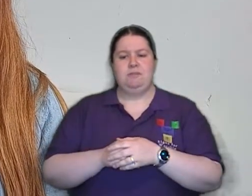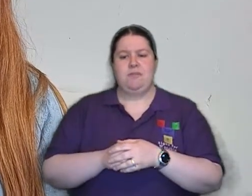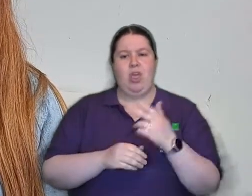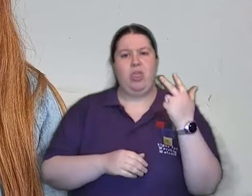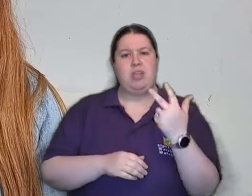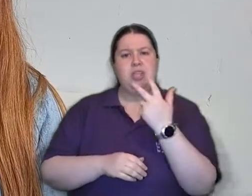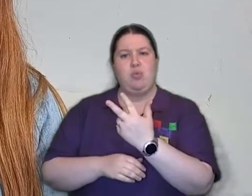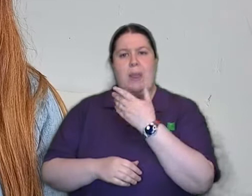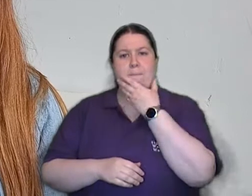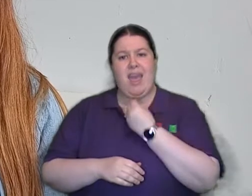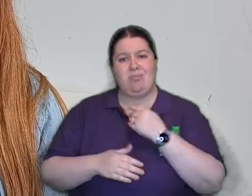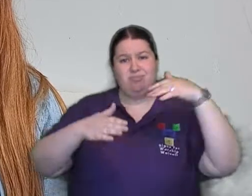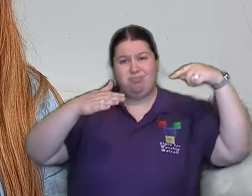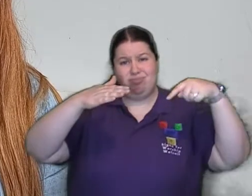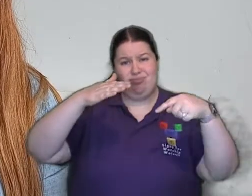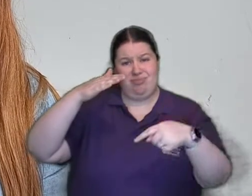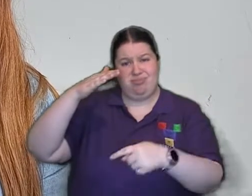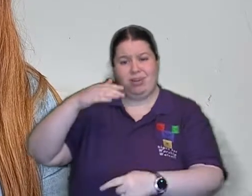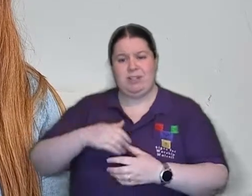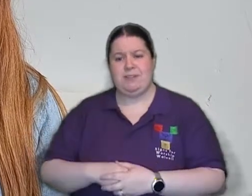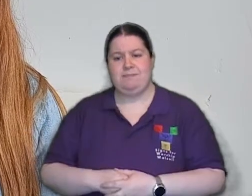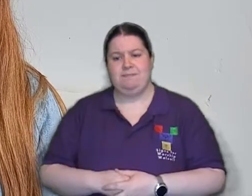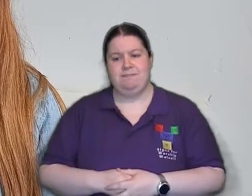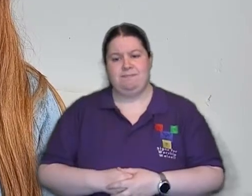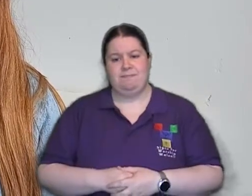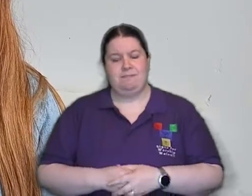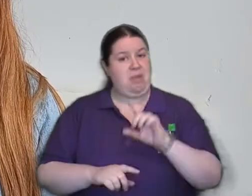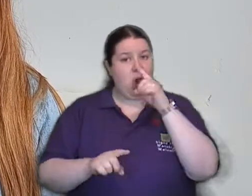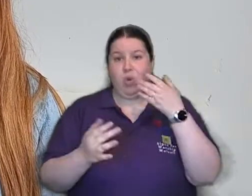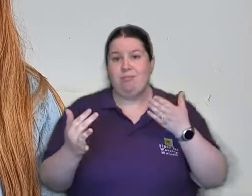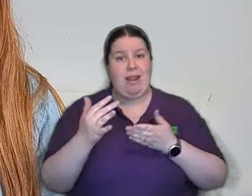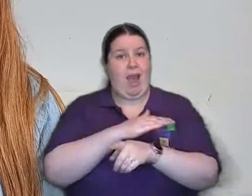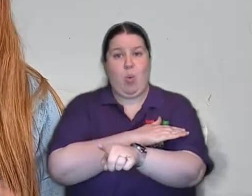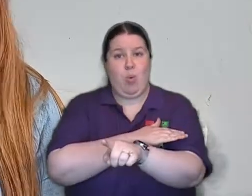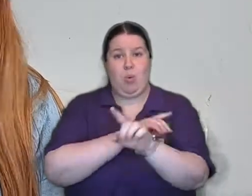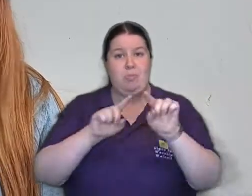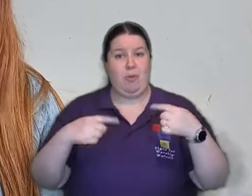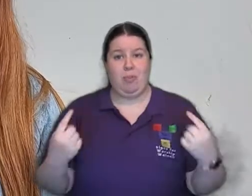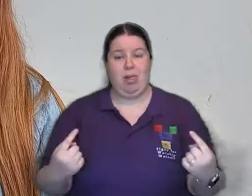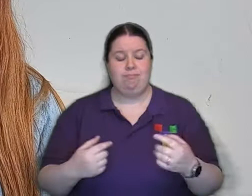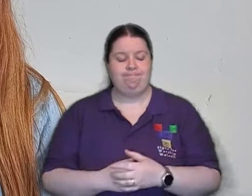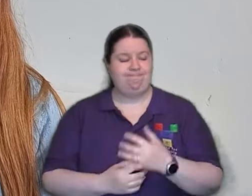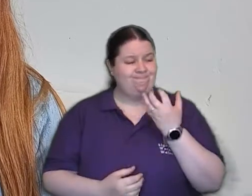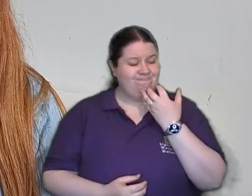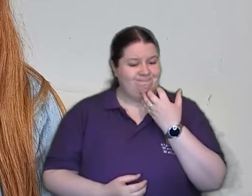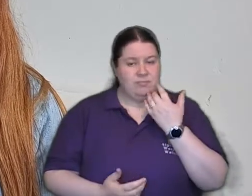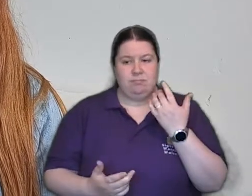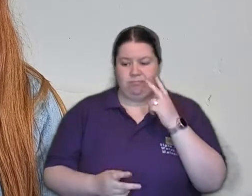men were trapped 700 metres below ground, 5 kilometres away from the mine entrance, with no way to